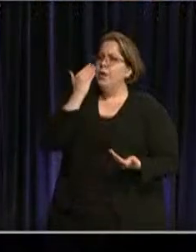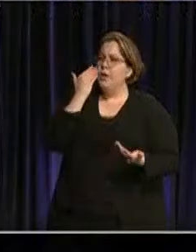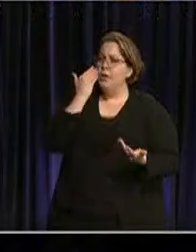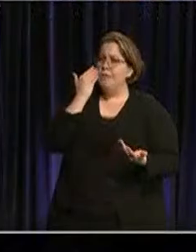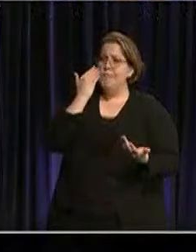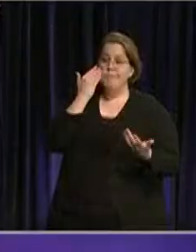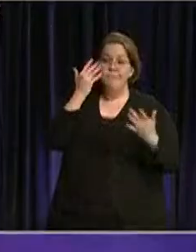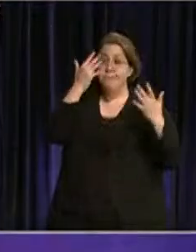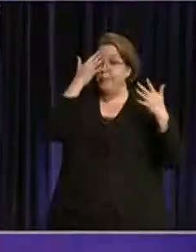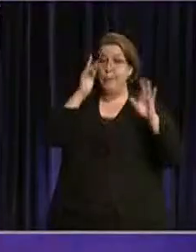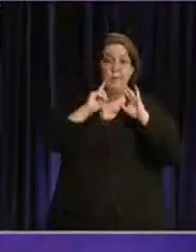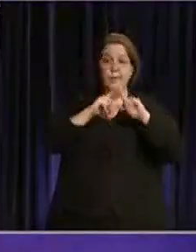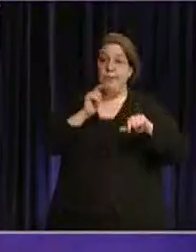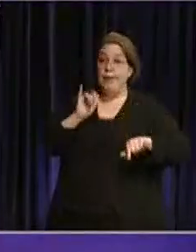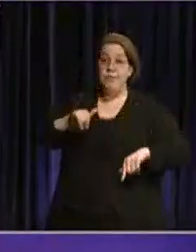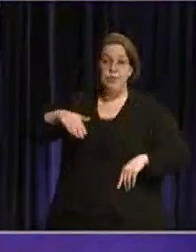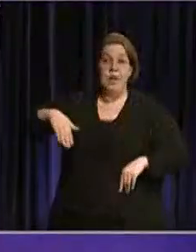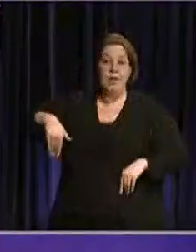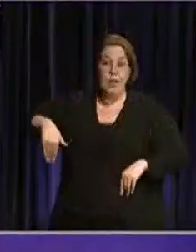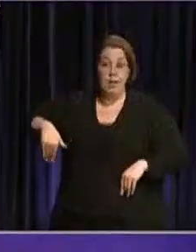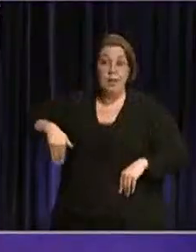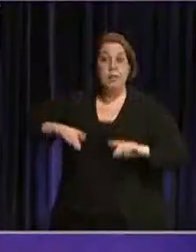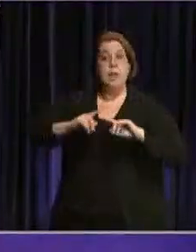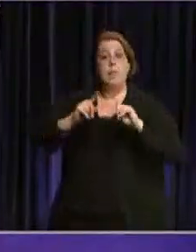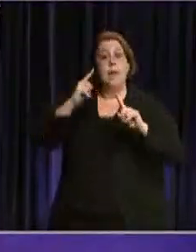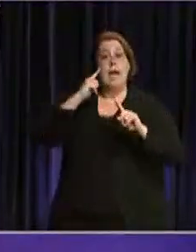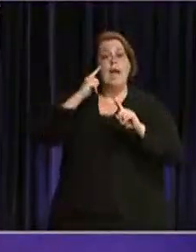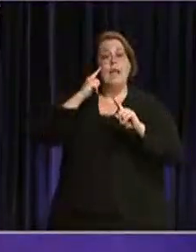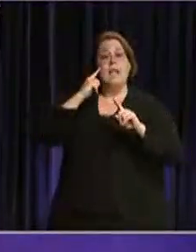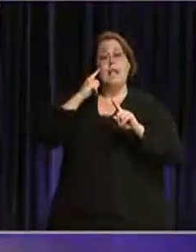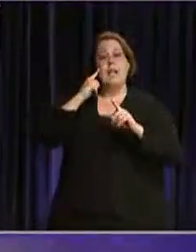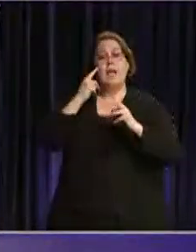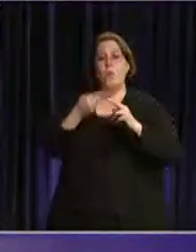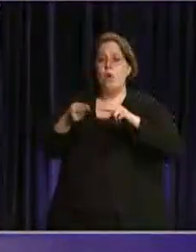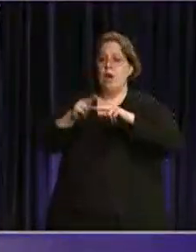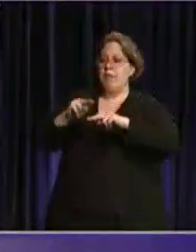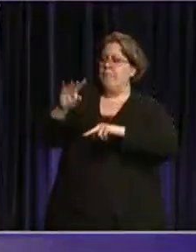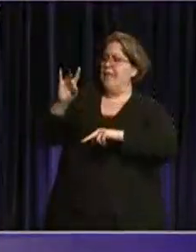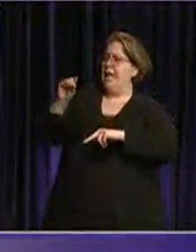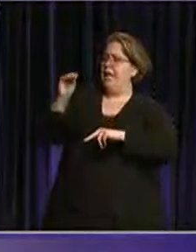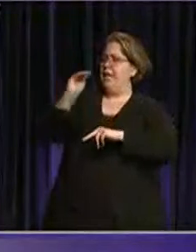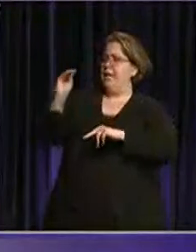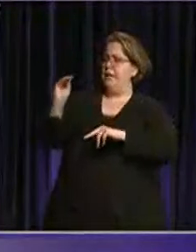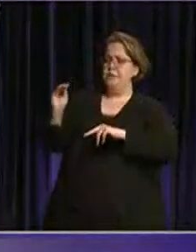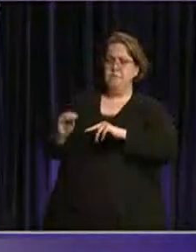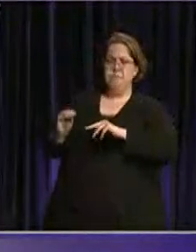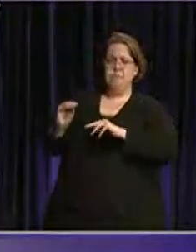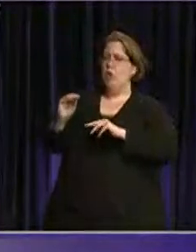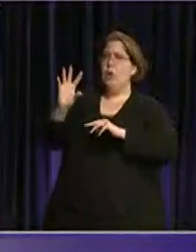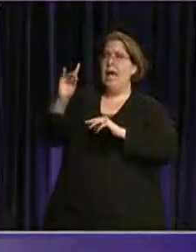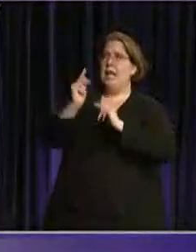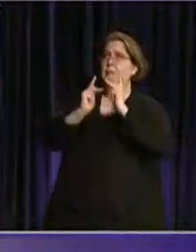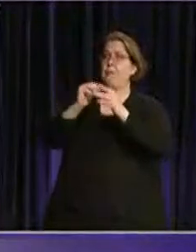we don't know the answer to that yet, but I think we're up 80 some odd people in the hospital from our low number of